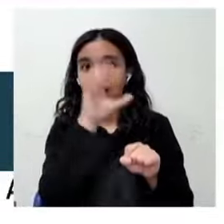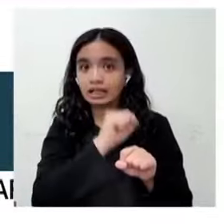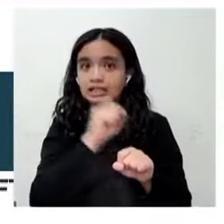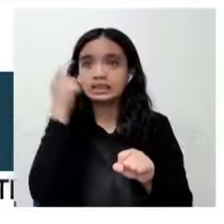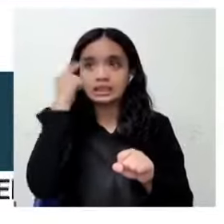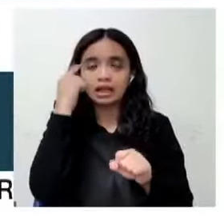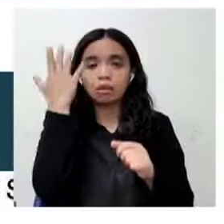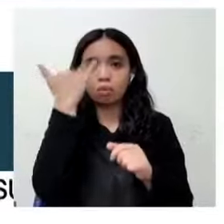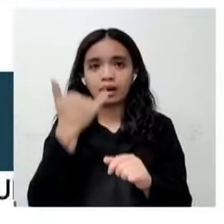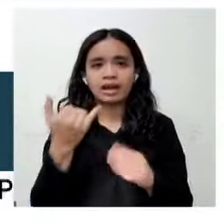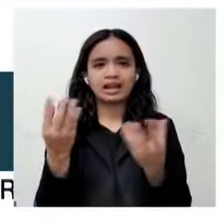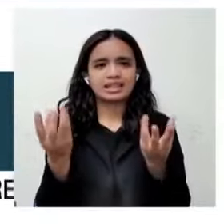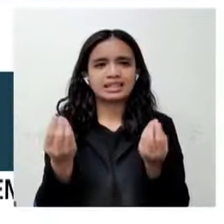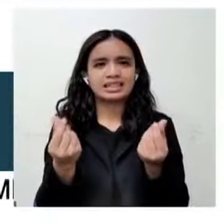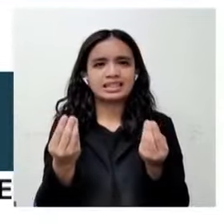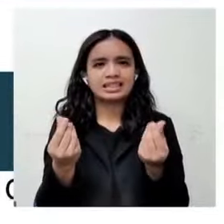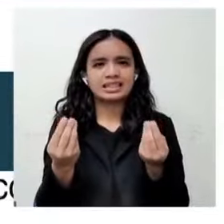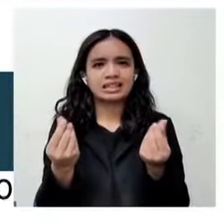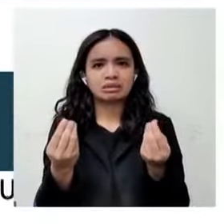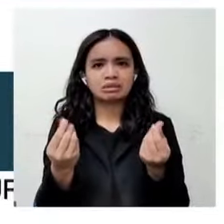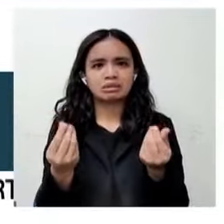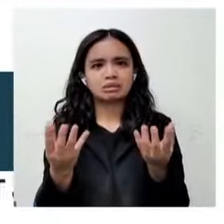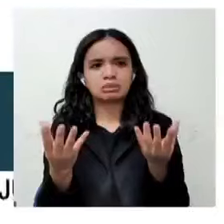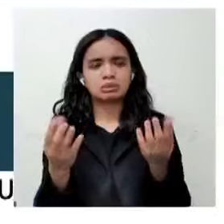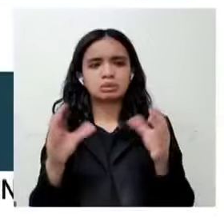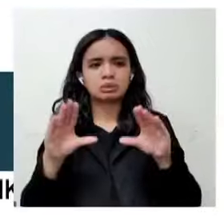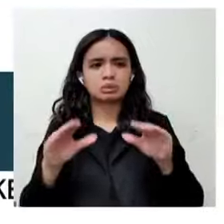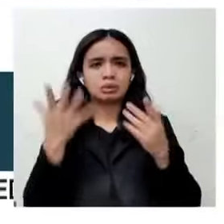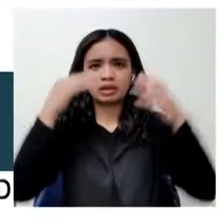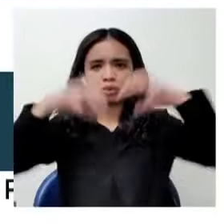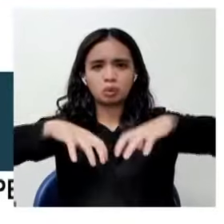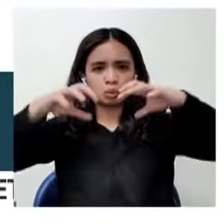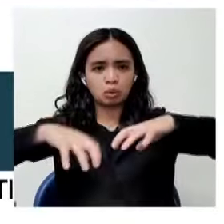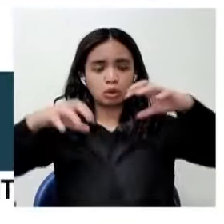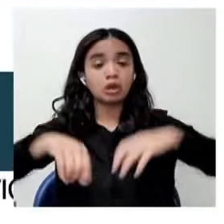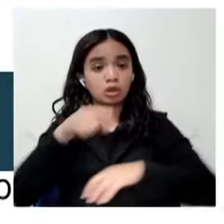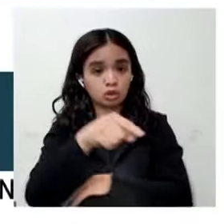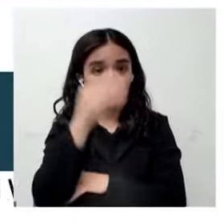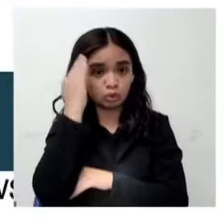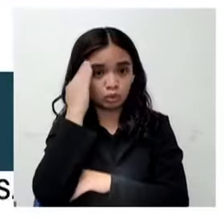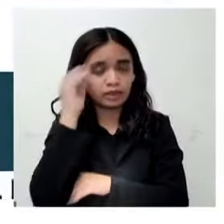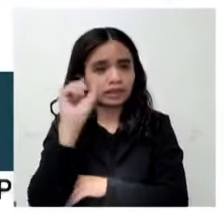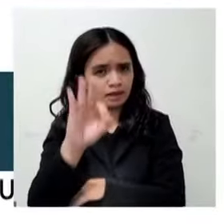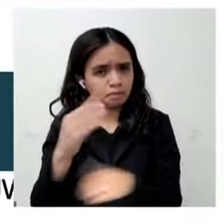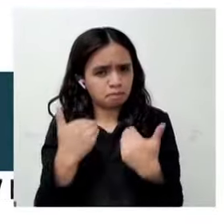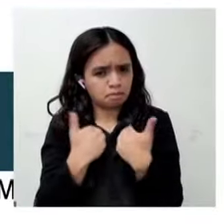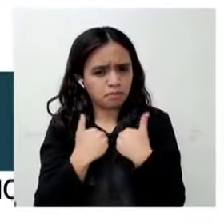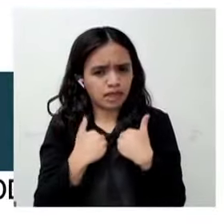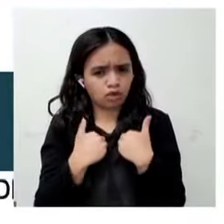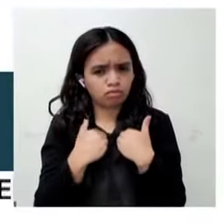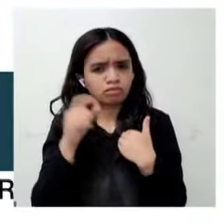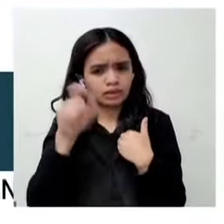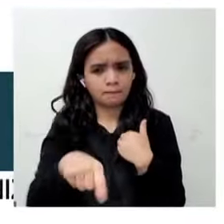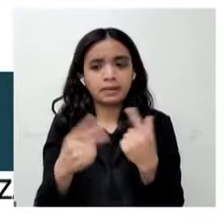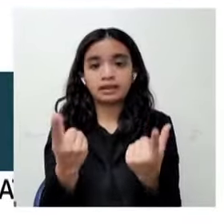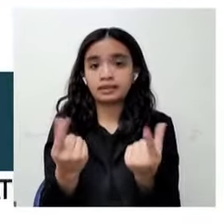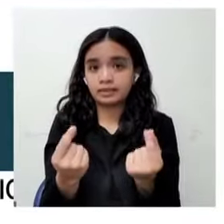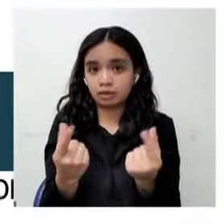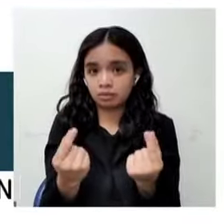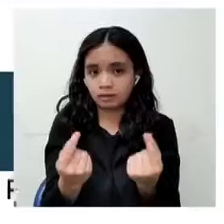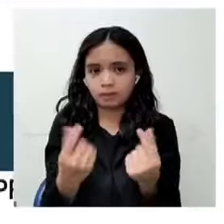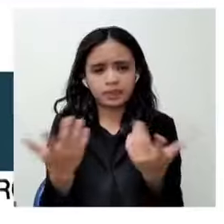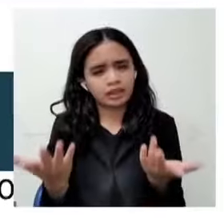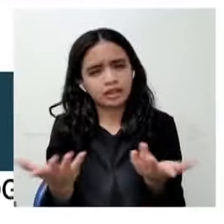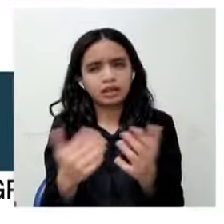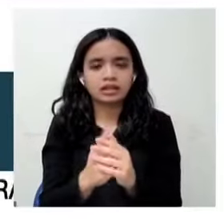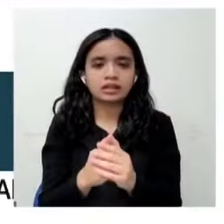of the soil, for example, because of incessant rains. Would you know if there was something that was done of that sort,